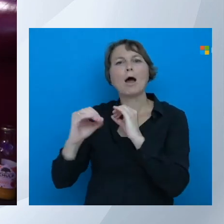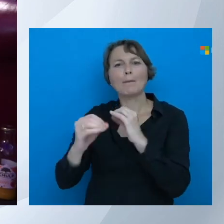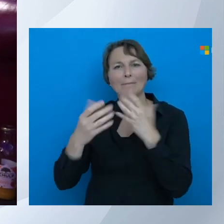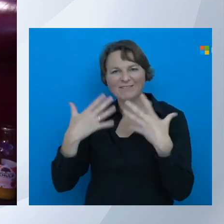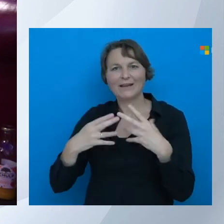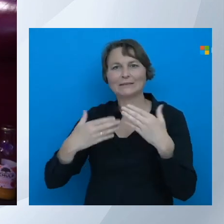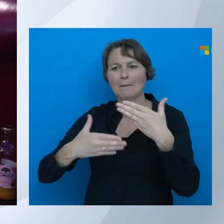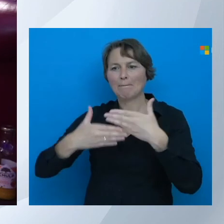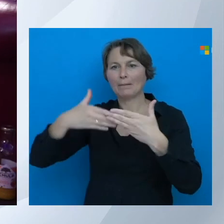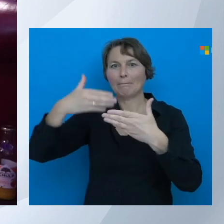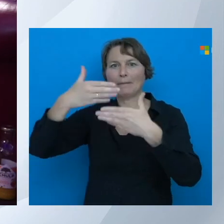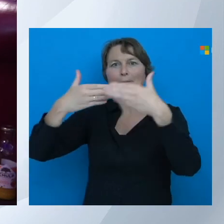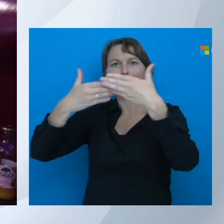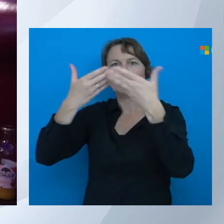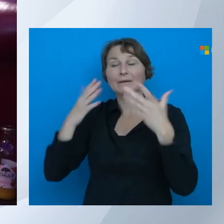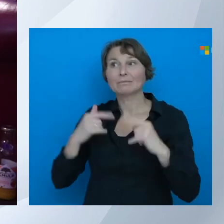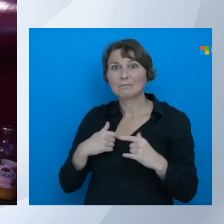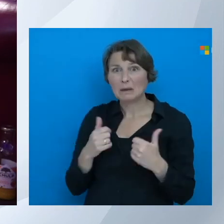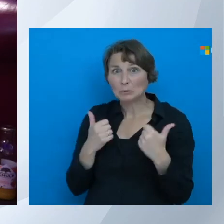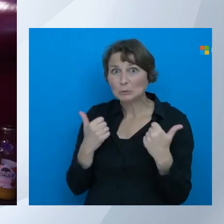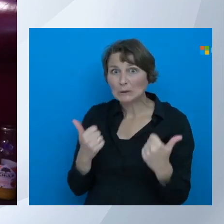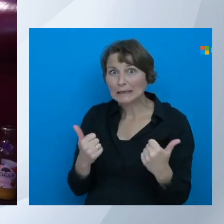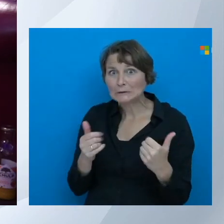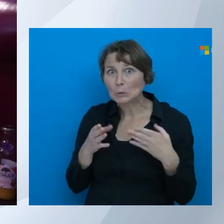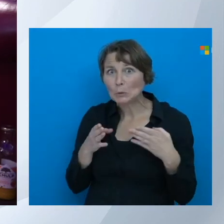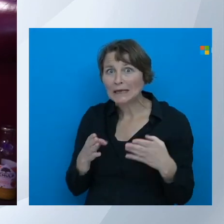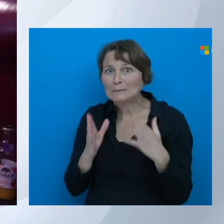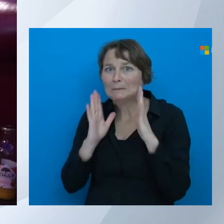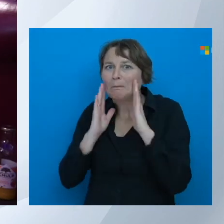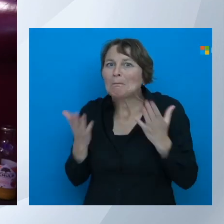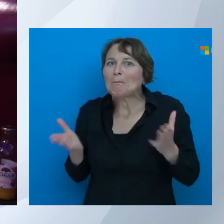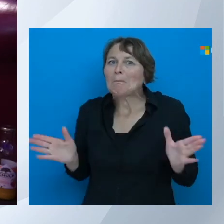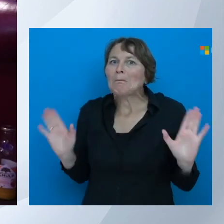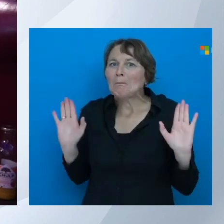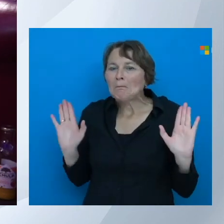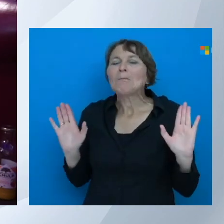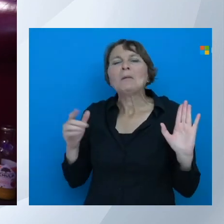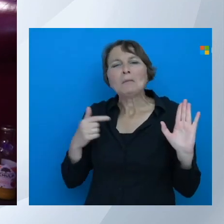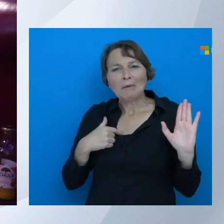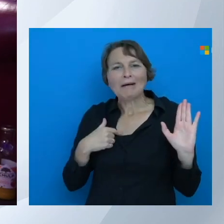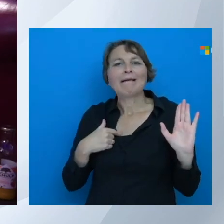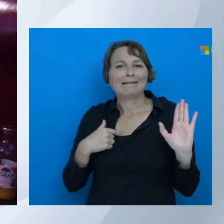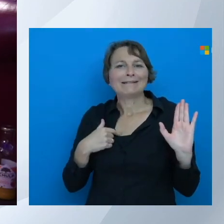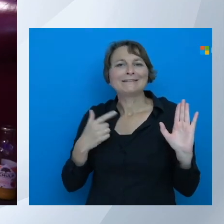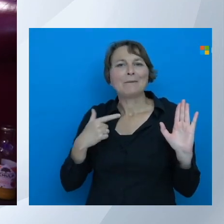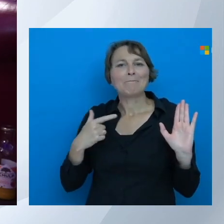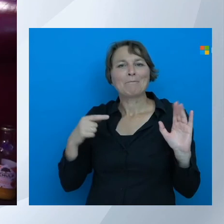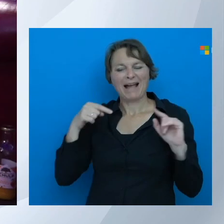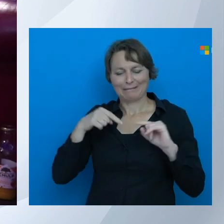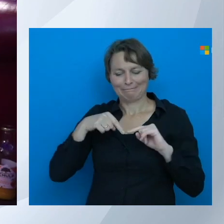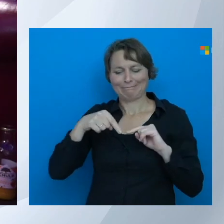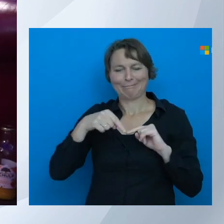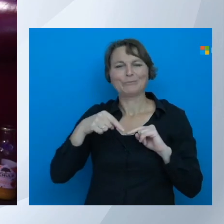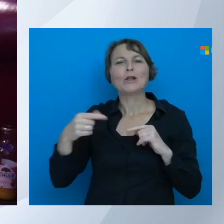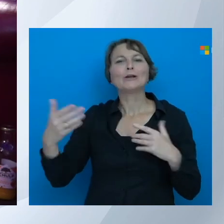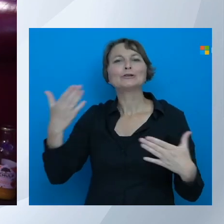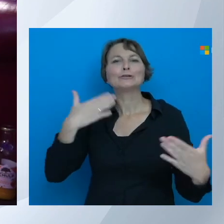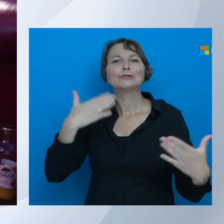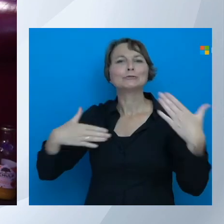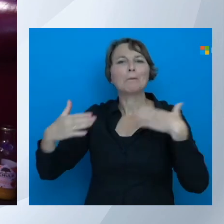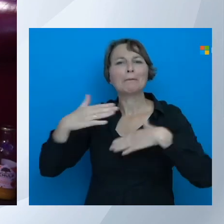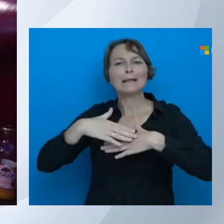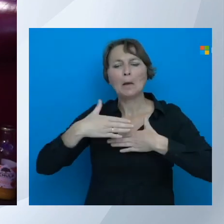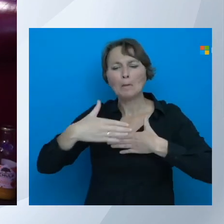not. But yeah, that's my summer studying goal, to understand